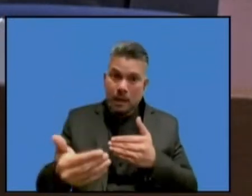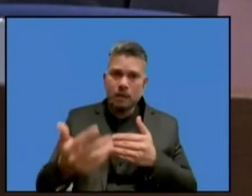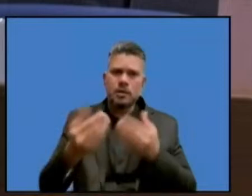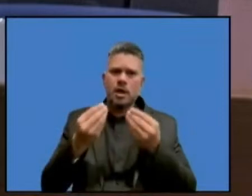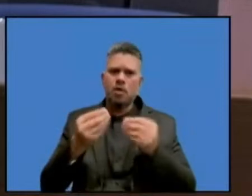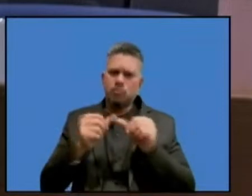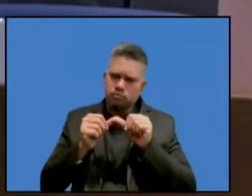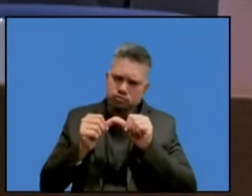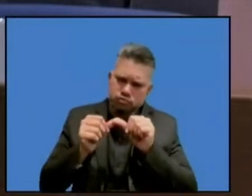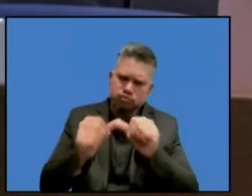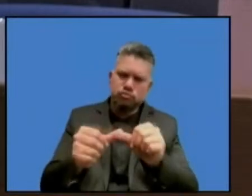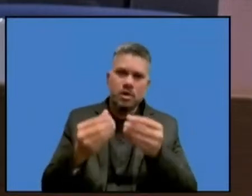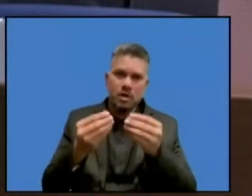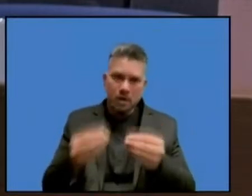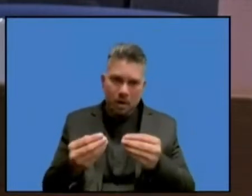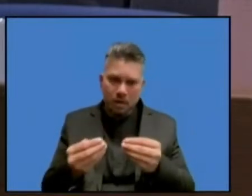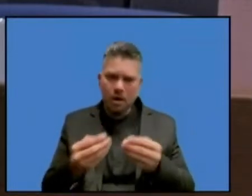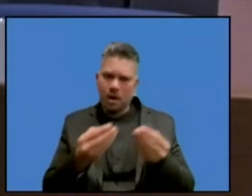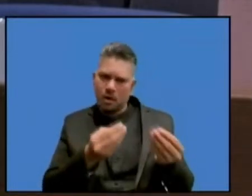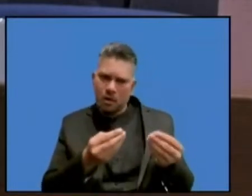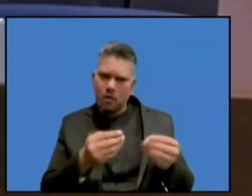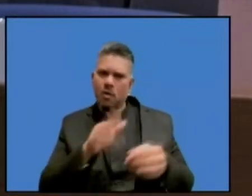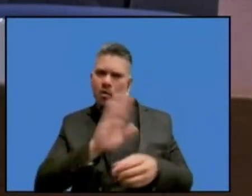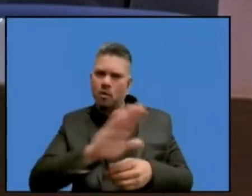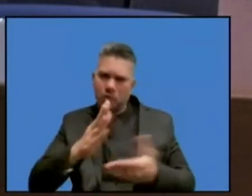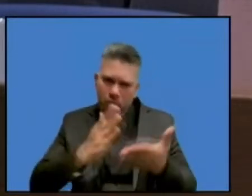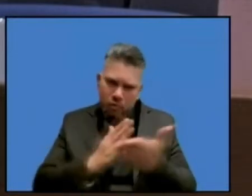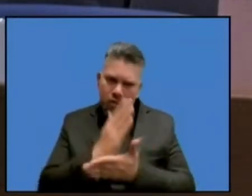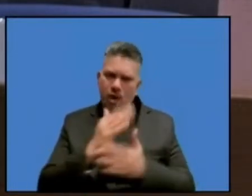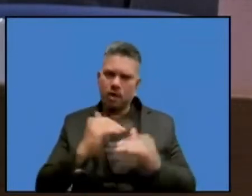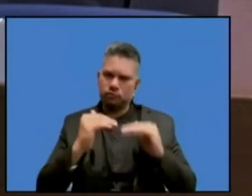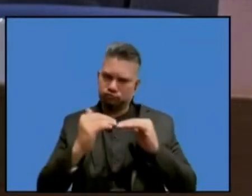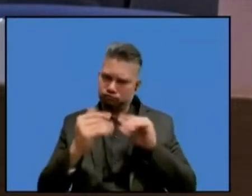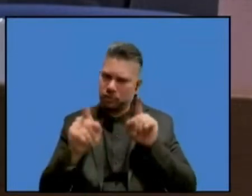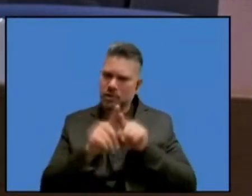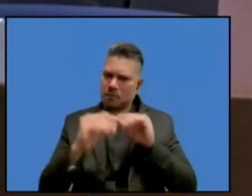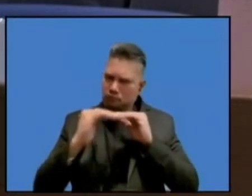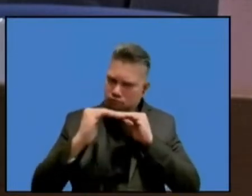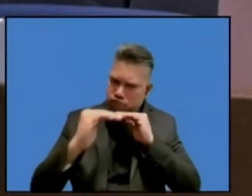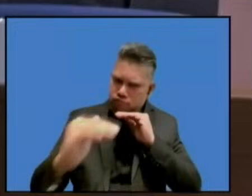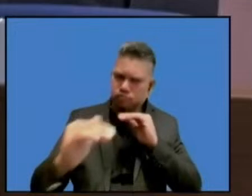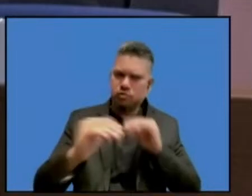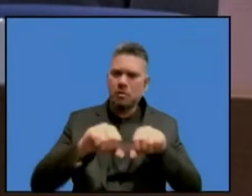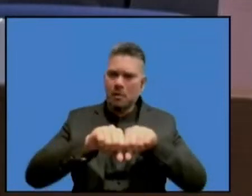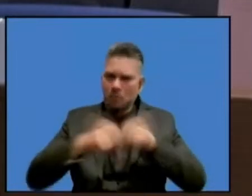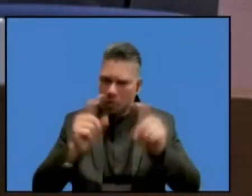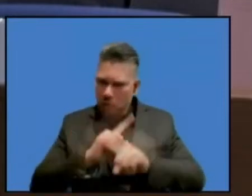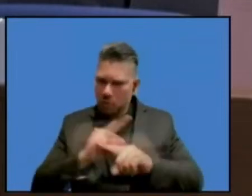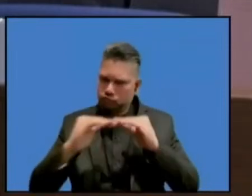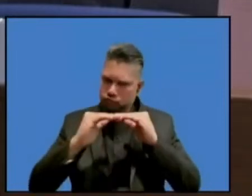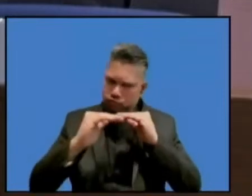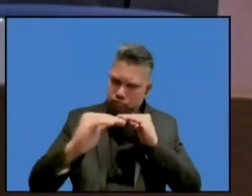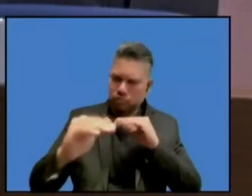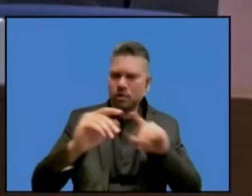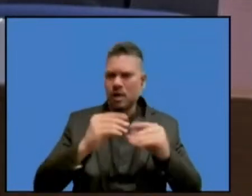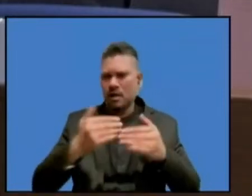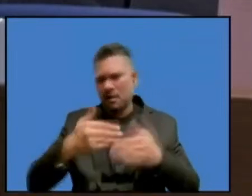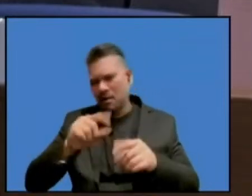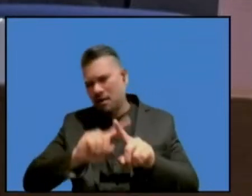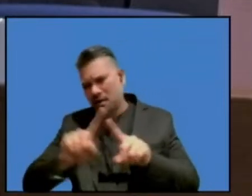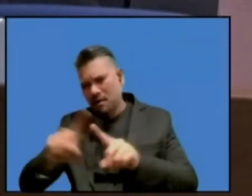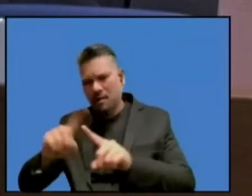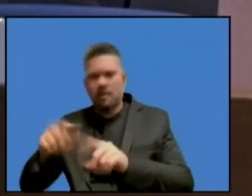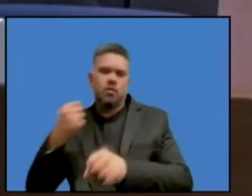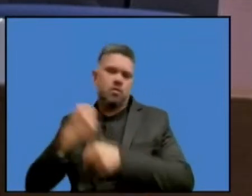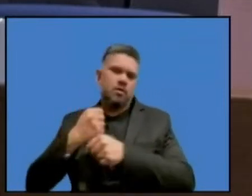and totalization of qualifying periods, which are still lacking among ASEAN member states. In the South Asia Gulf Cooperation